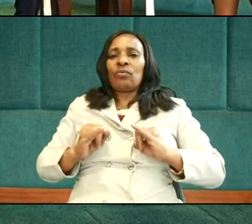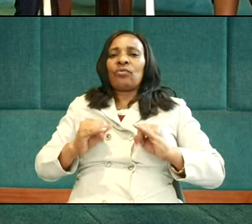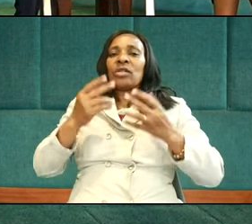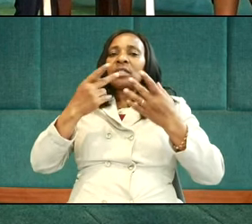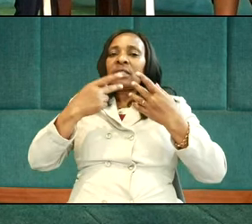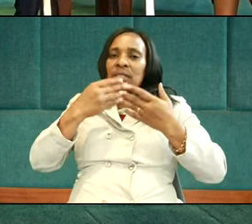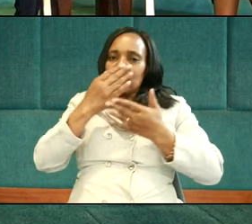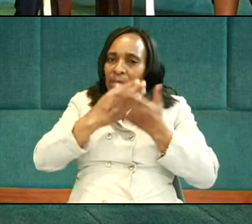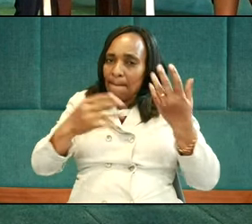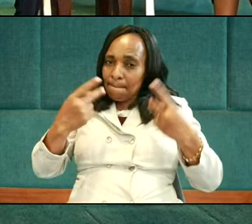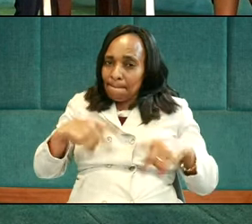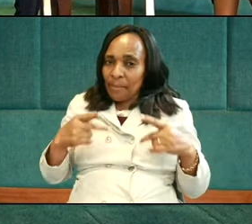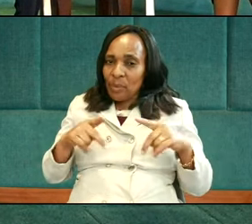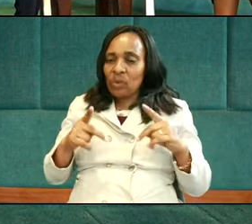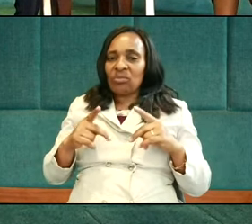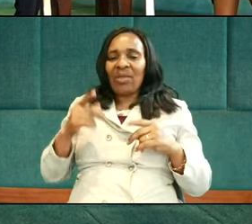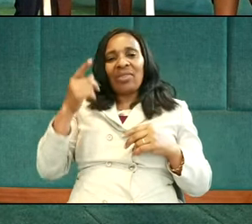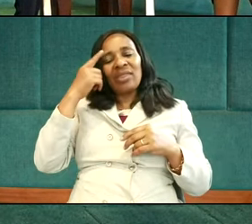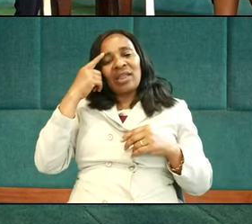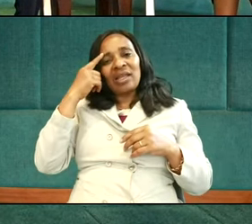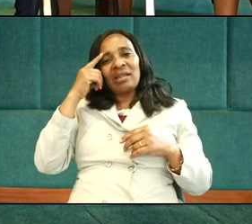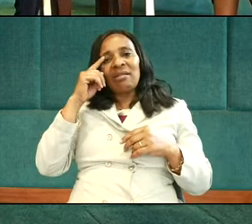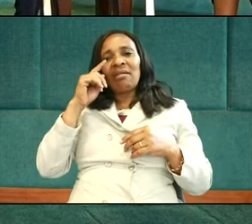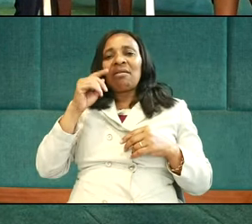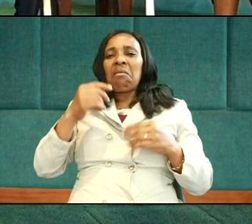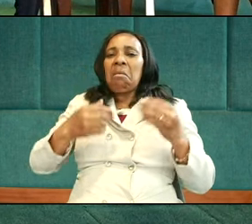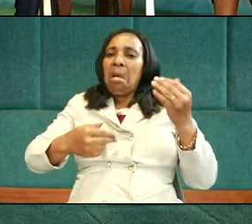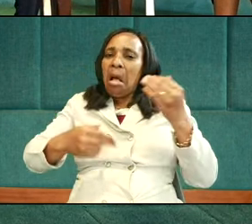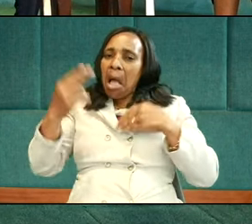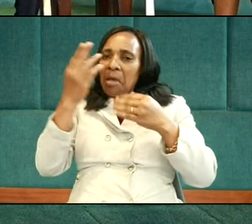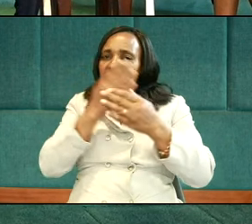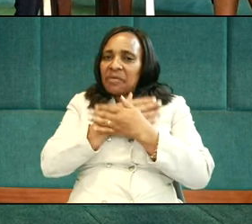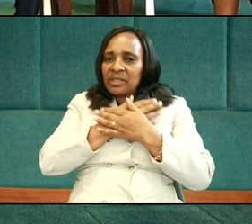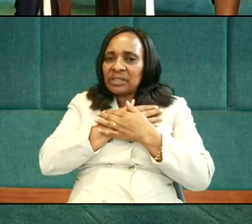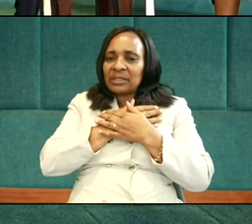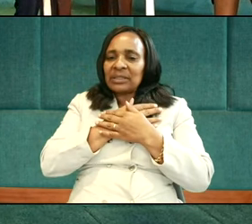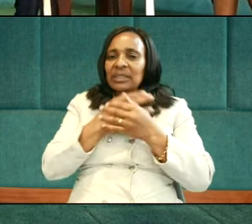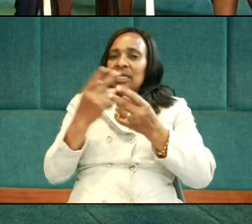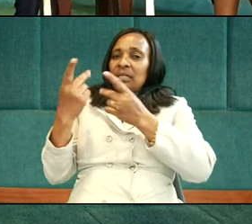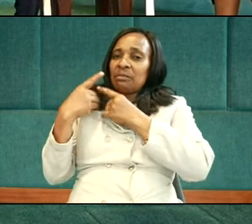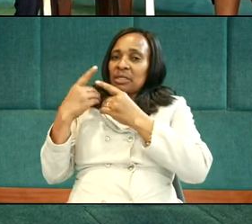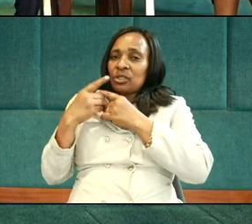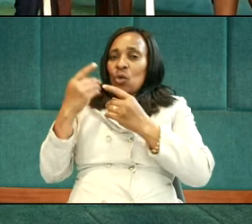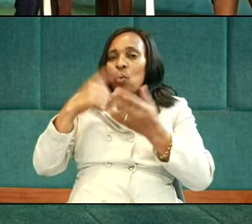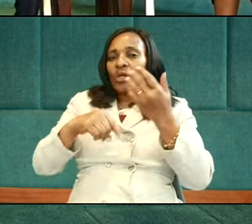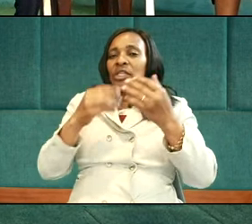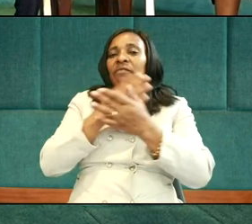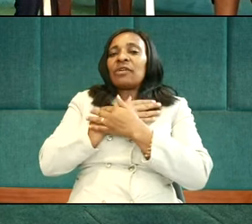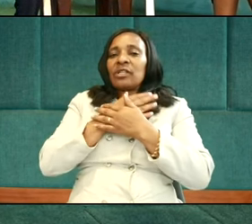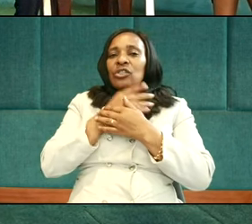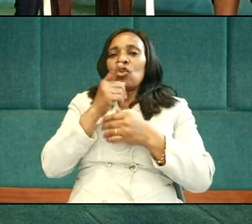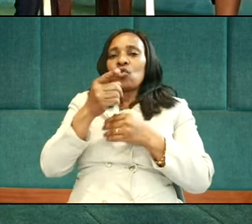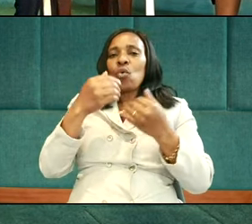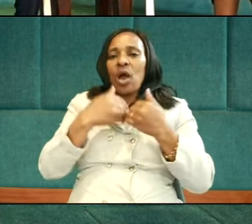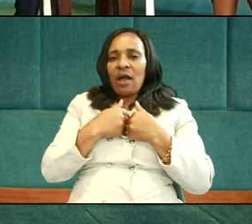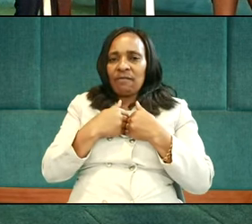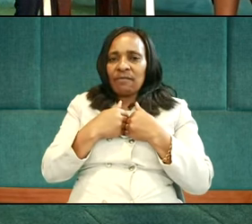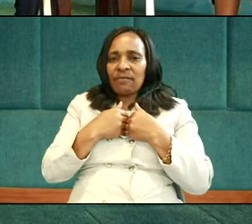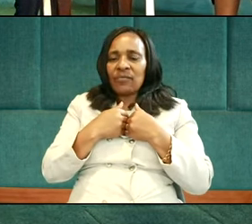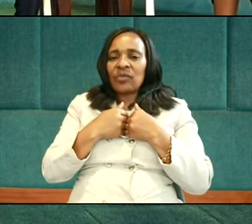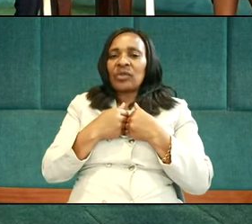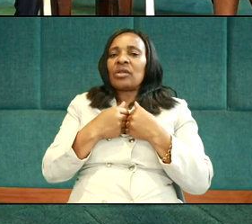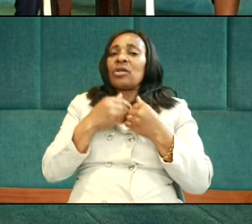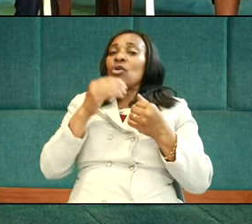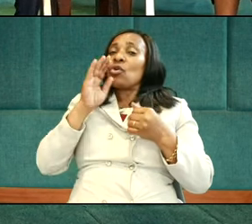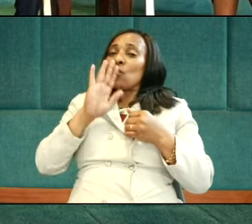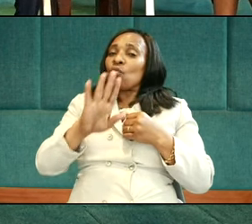Some people think of their friends very highly, and it also depends on what type of friends you're keeping. Are your